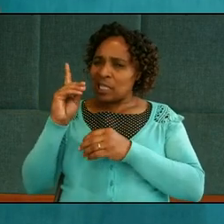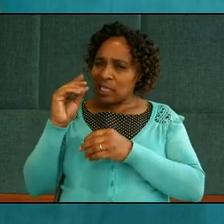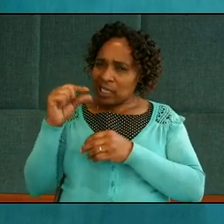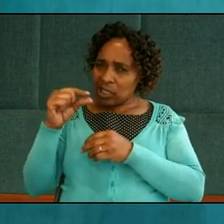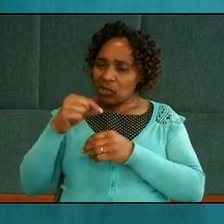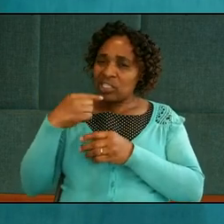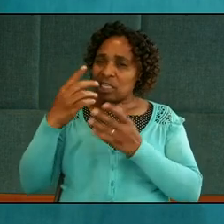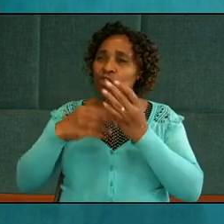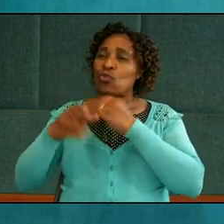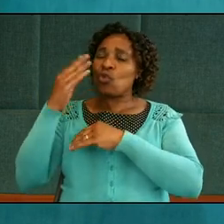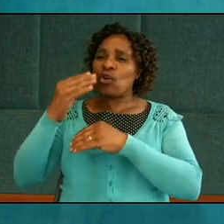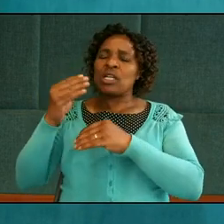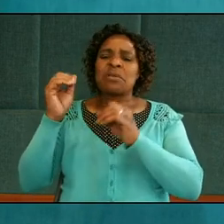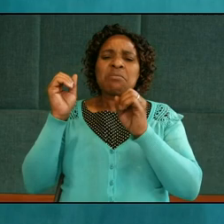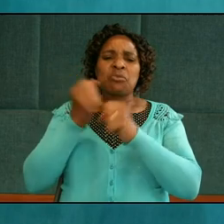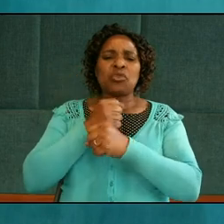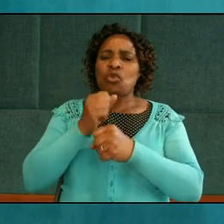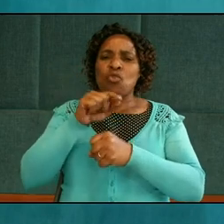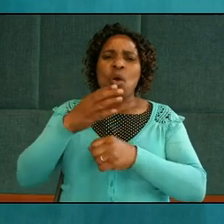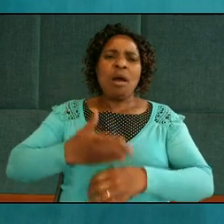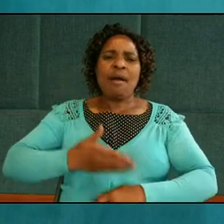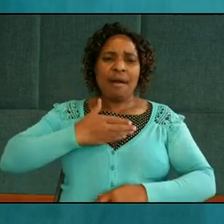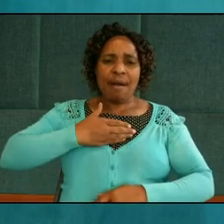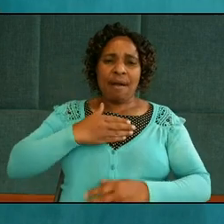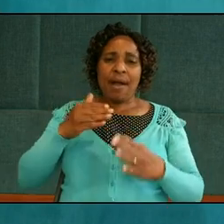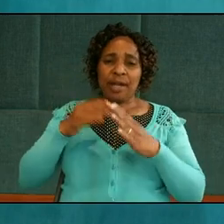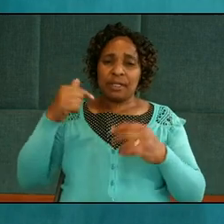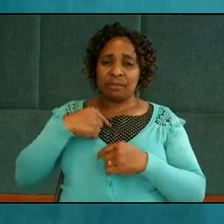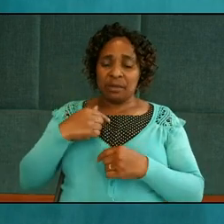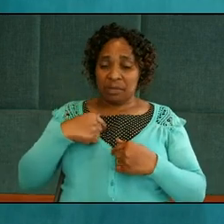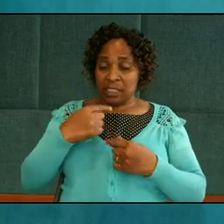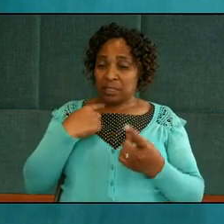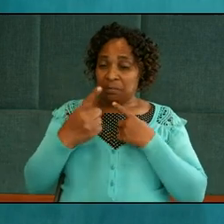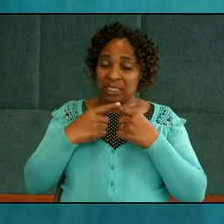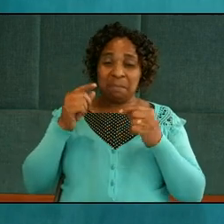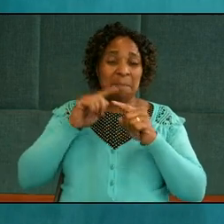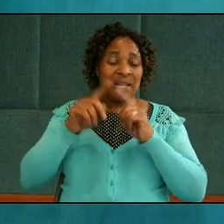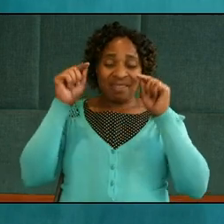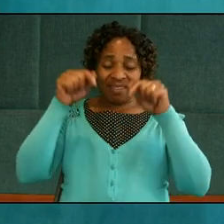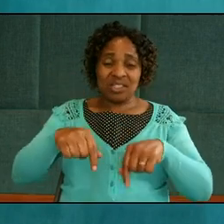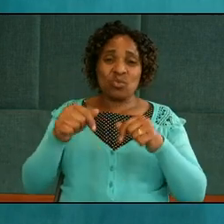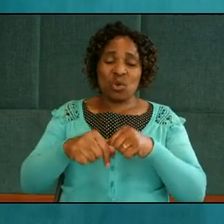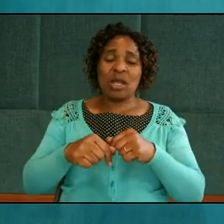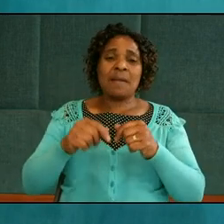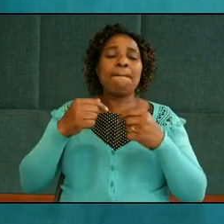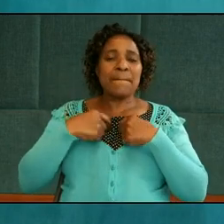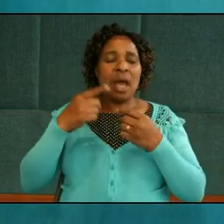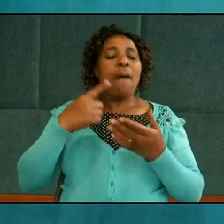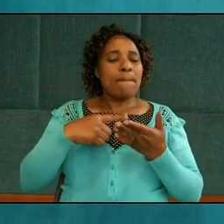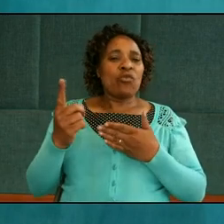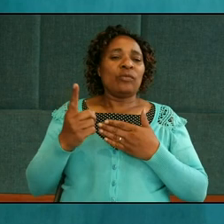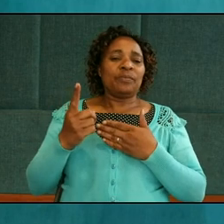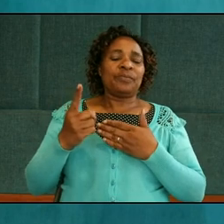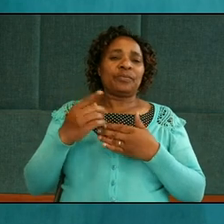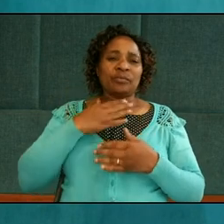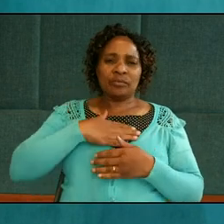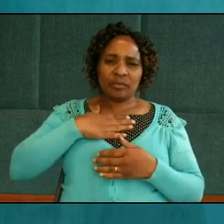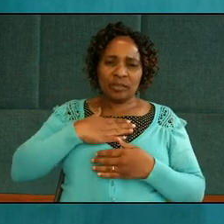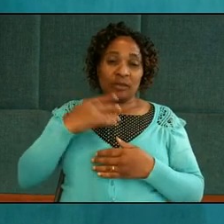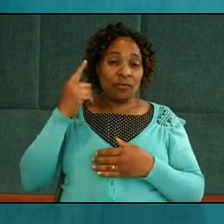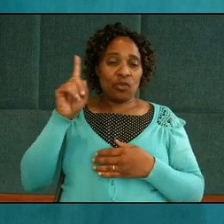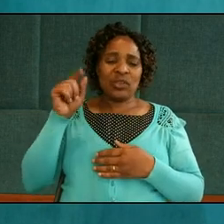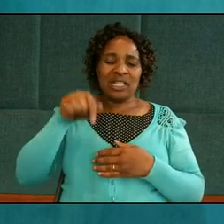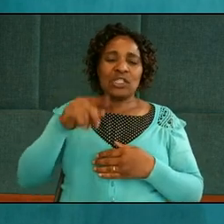your anger be hot against me. I will speak but this once. Let me prove, I pray you, but